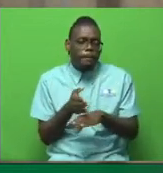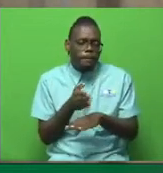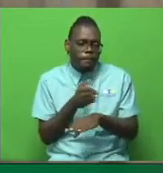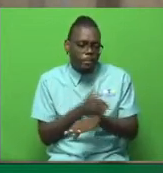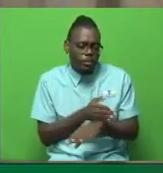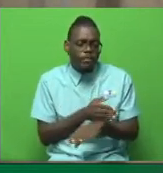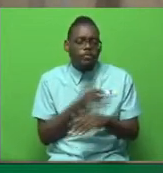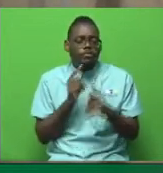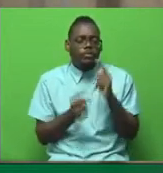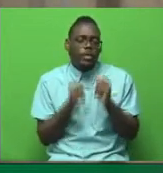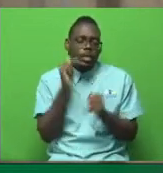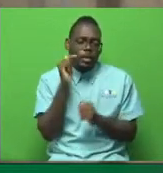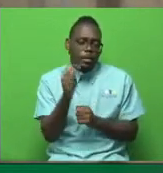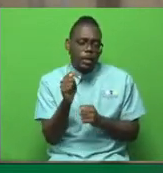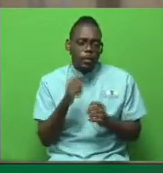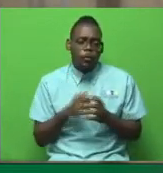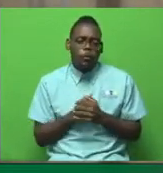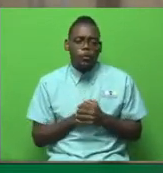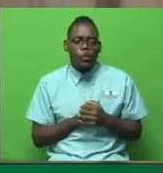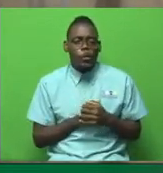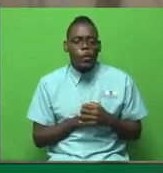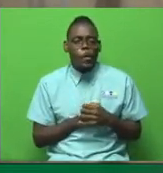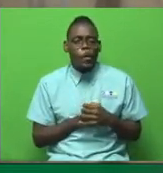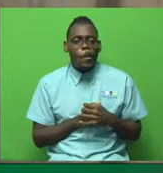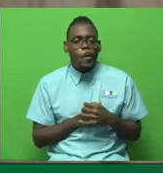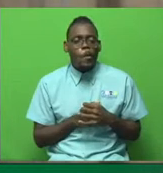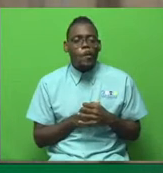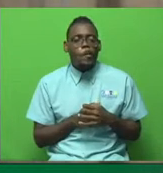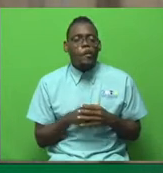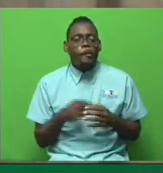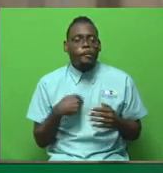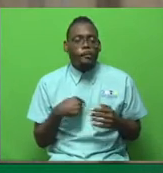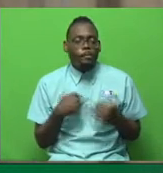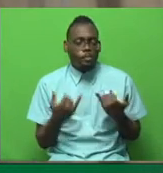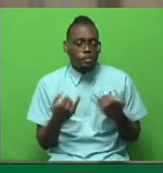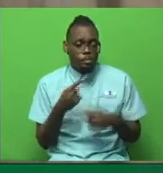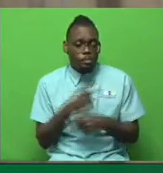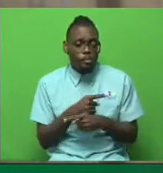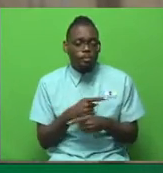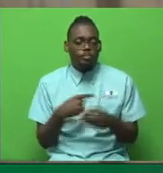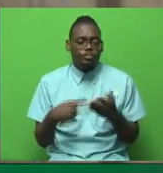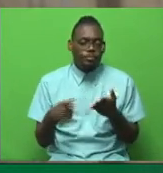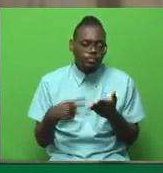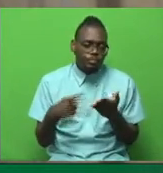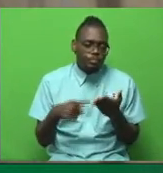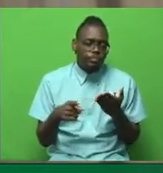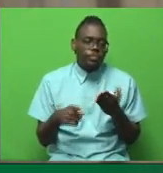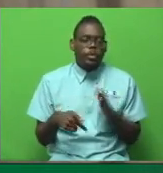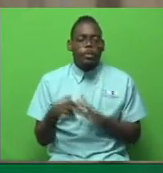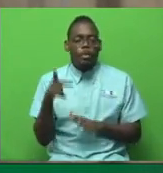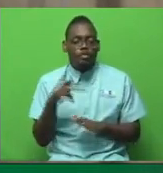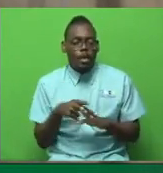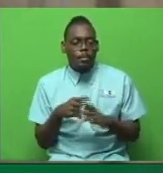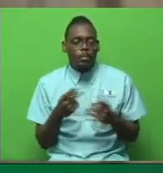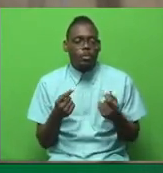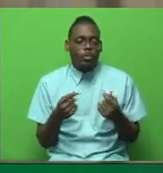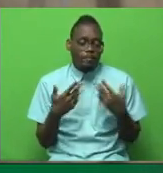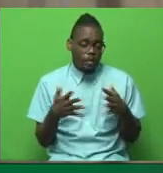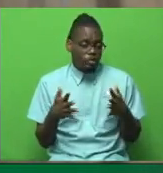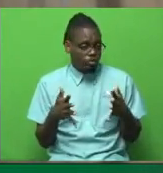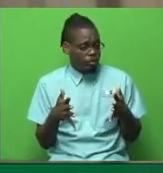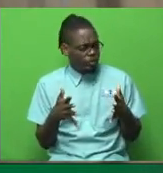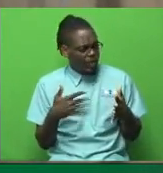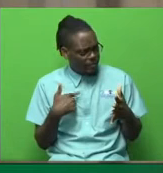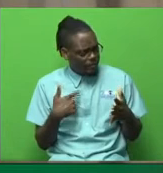necessary political will I have gone through today programs that have been done that have existed